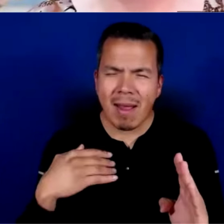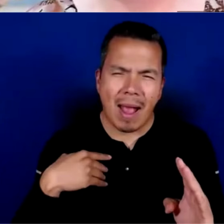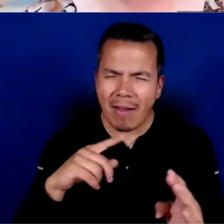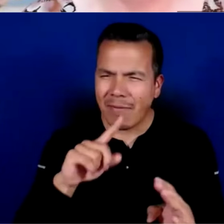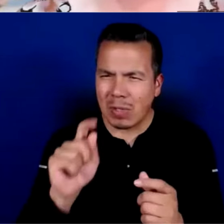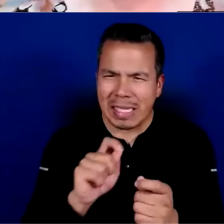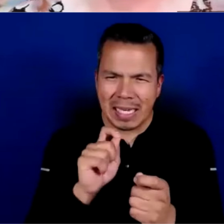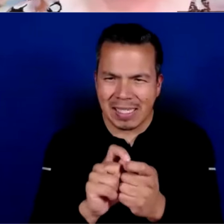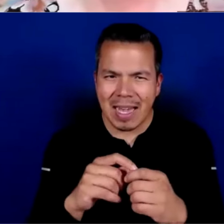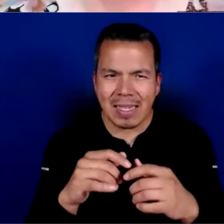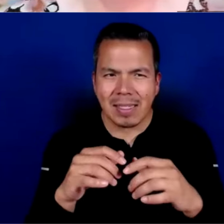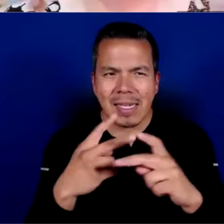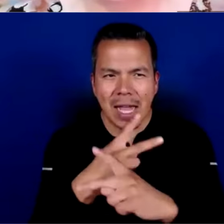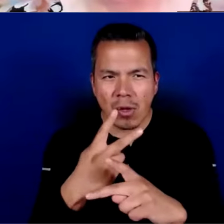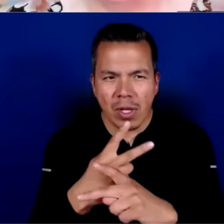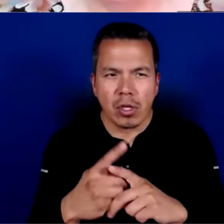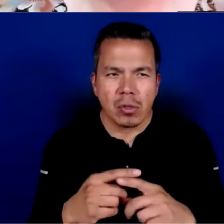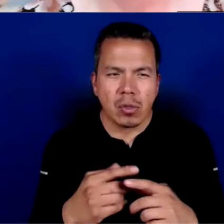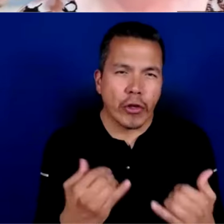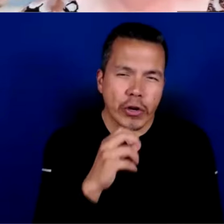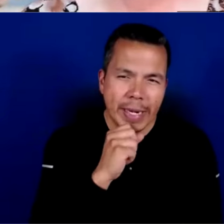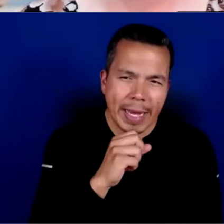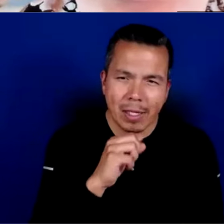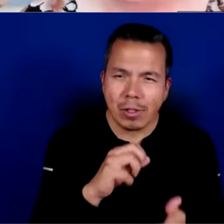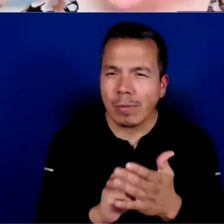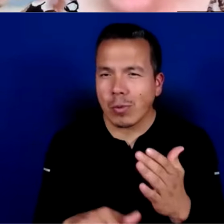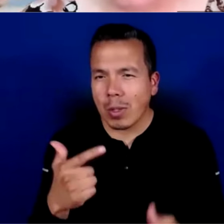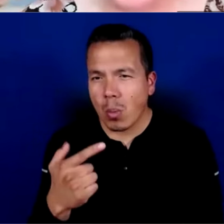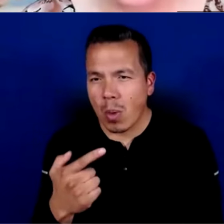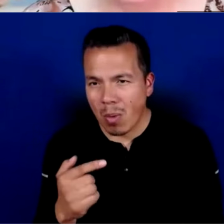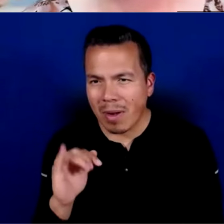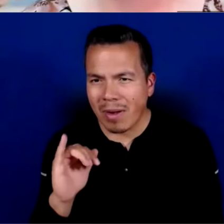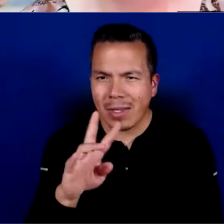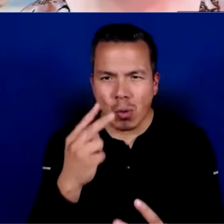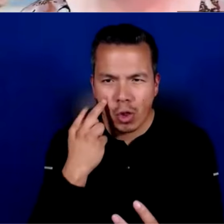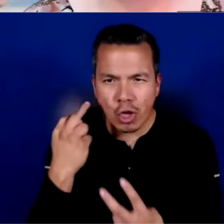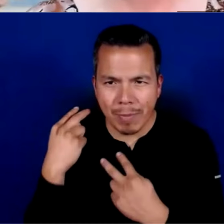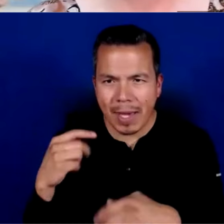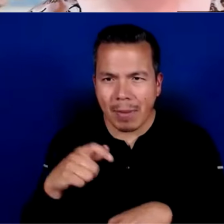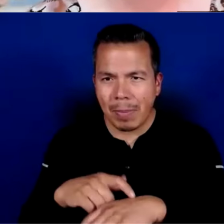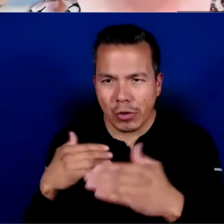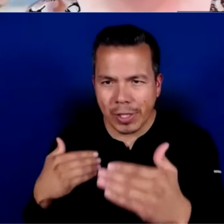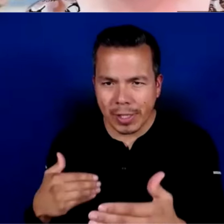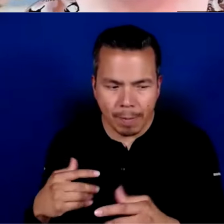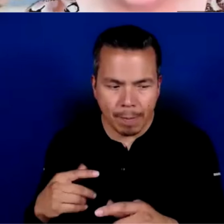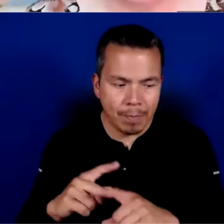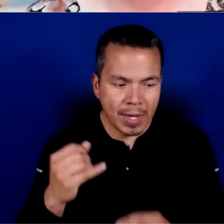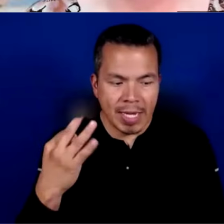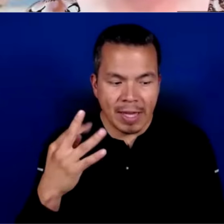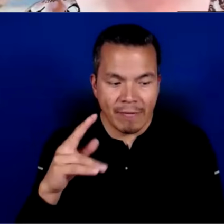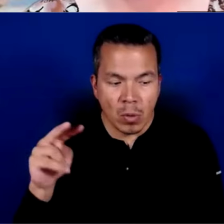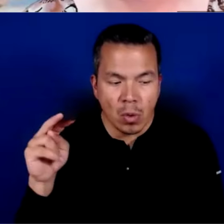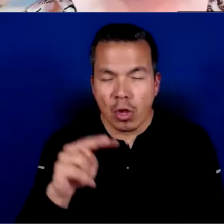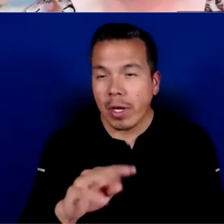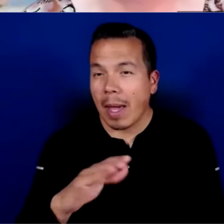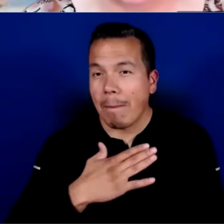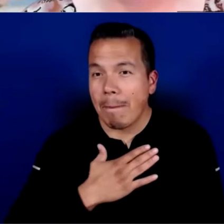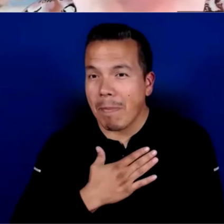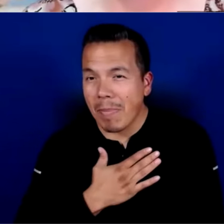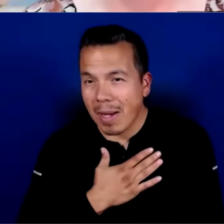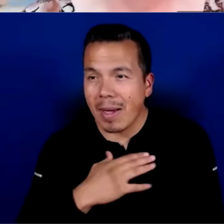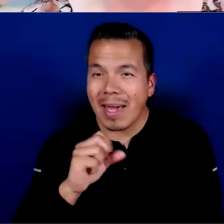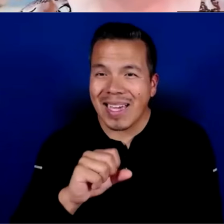your current age, they subtract it 21, that's your look back period. But if you go into your My Social